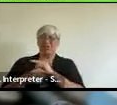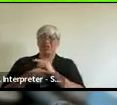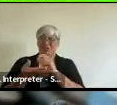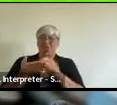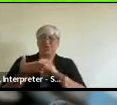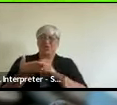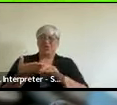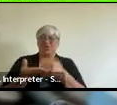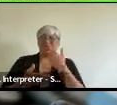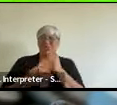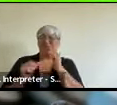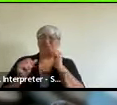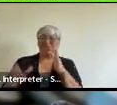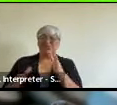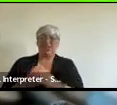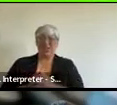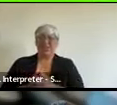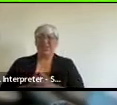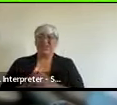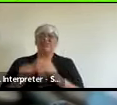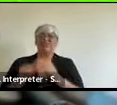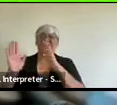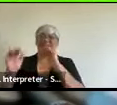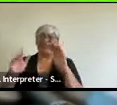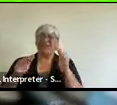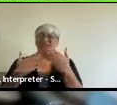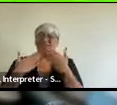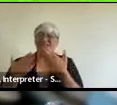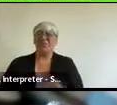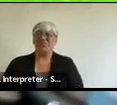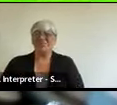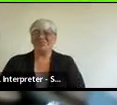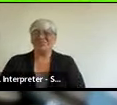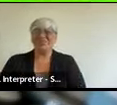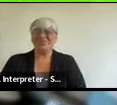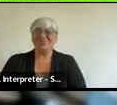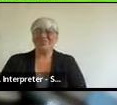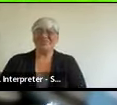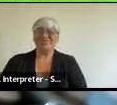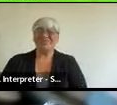awesome. Thank you. Thank you. Ka kite.